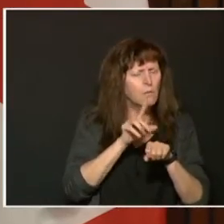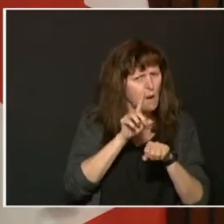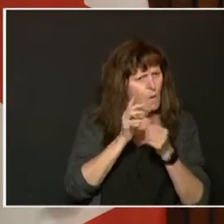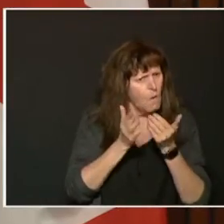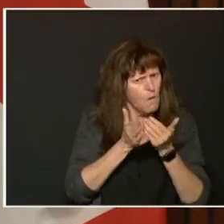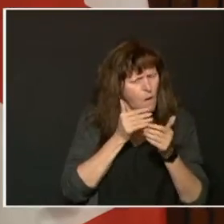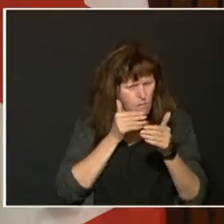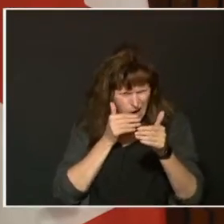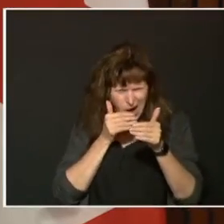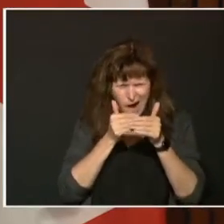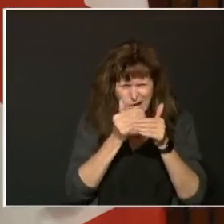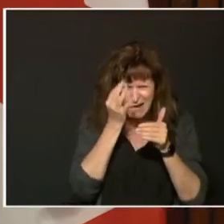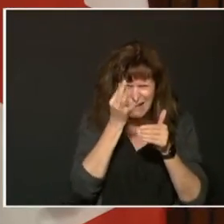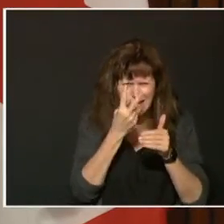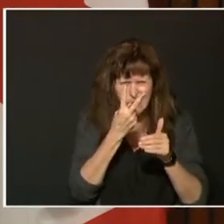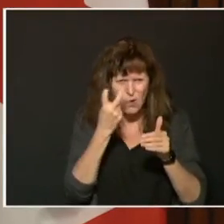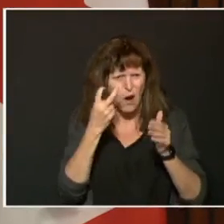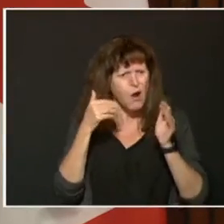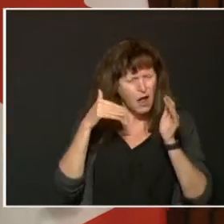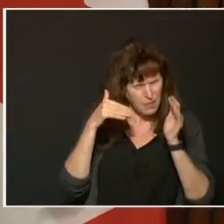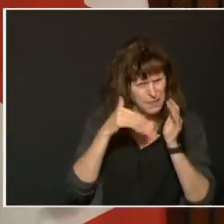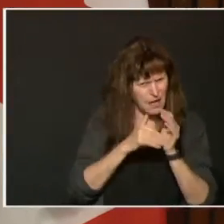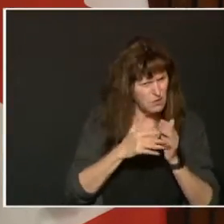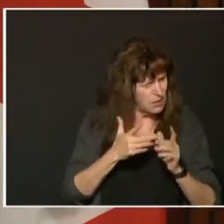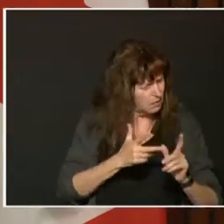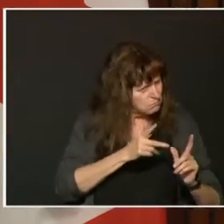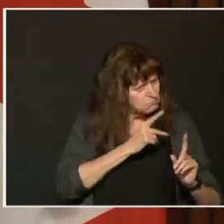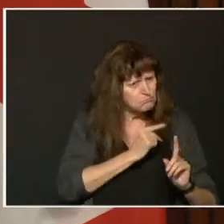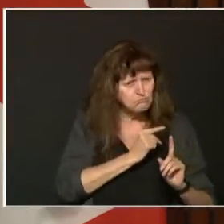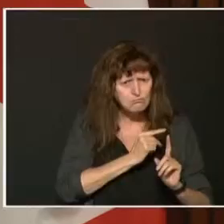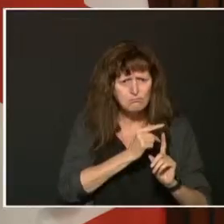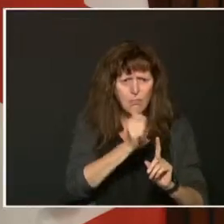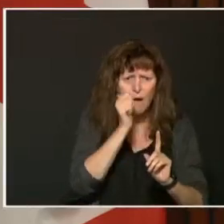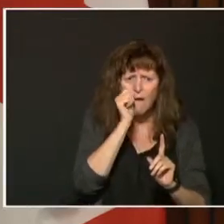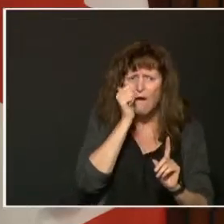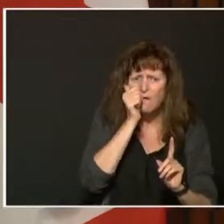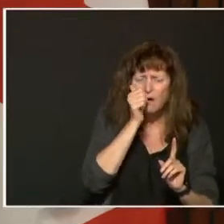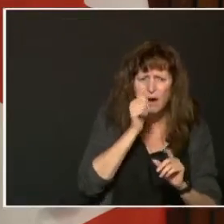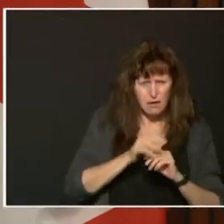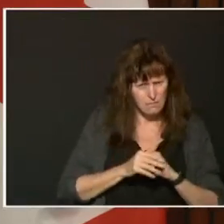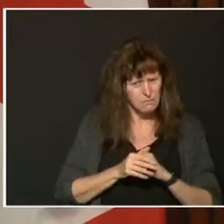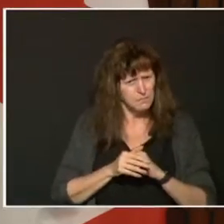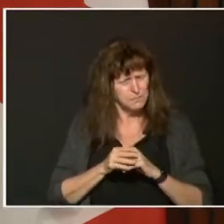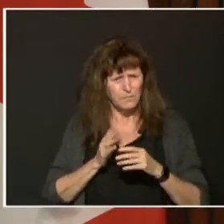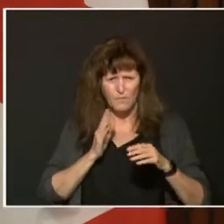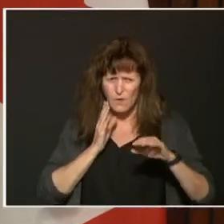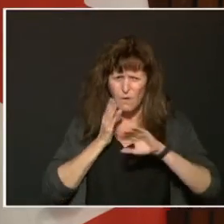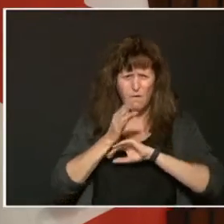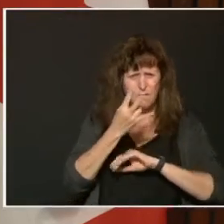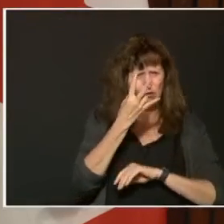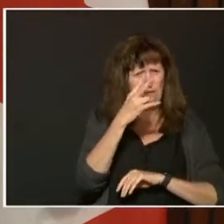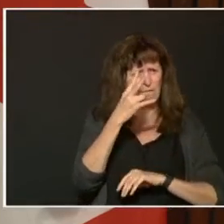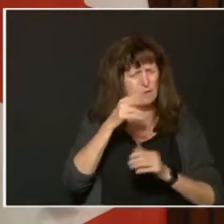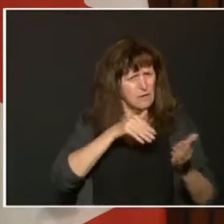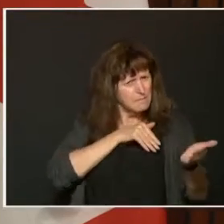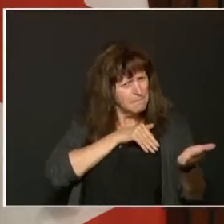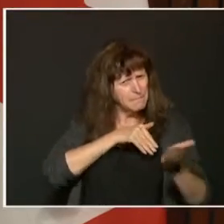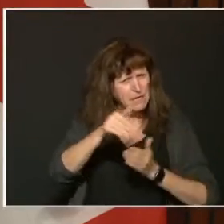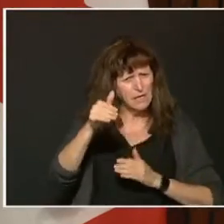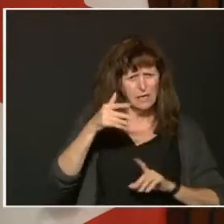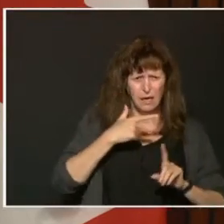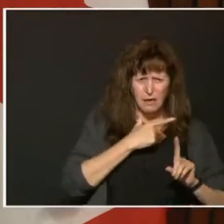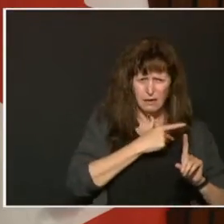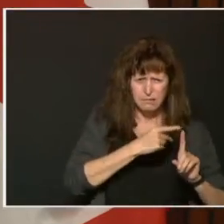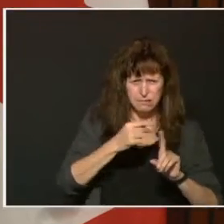each day. Over 17 million doses of vaccine have been administered, with over 7 million Ontarians who are now